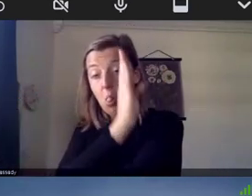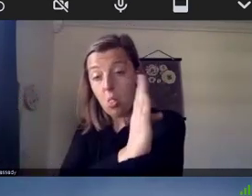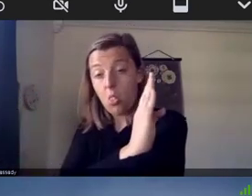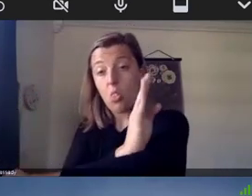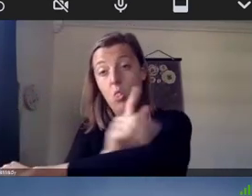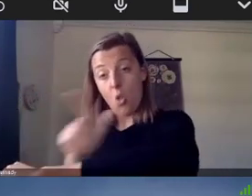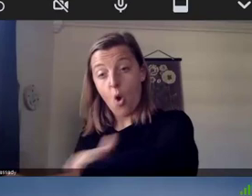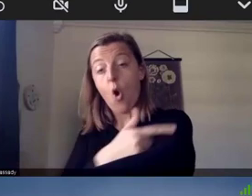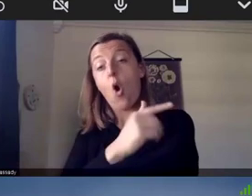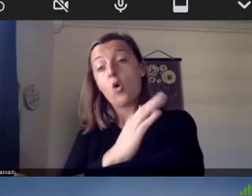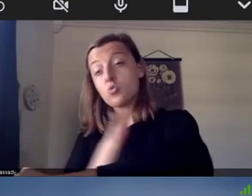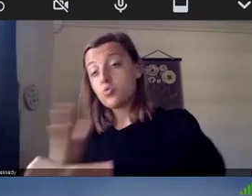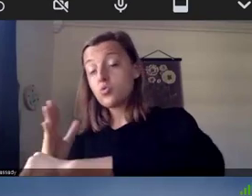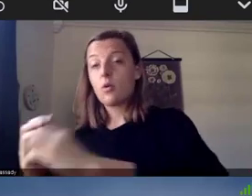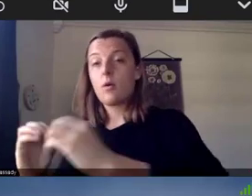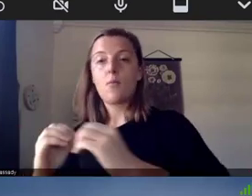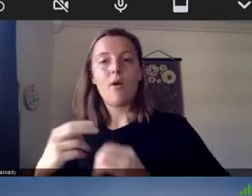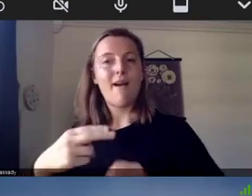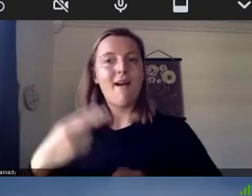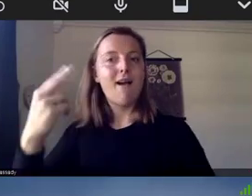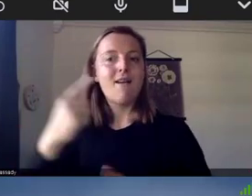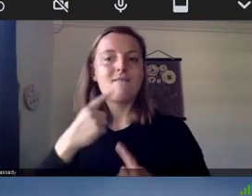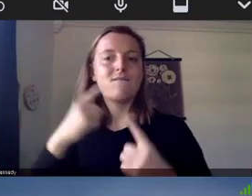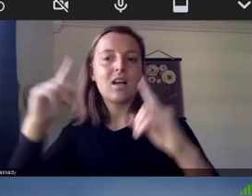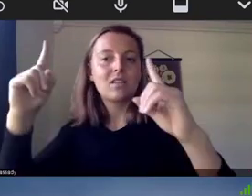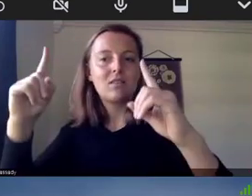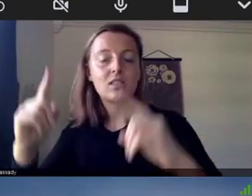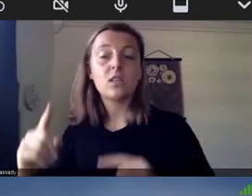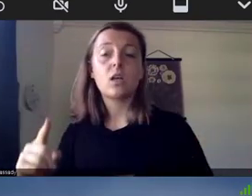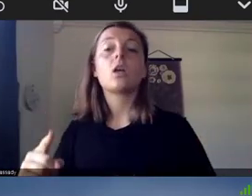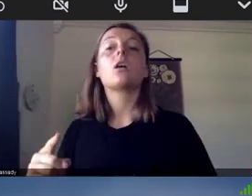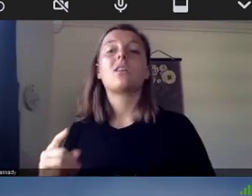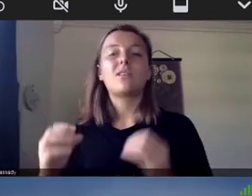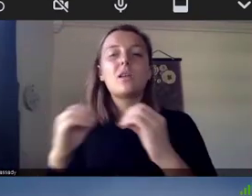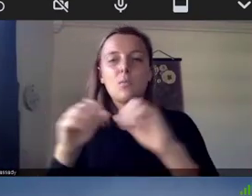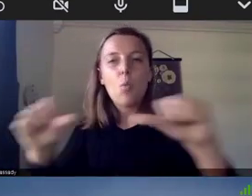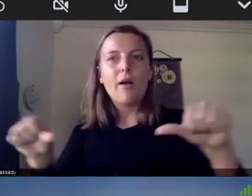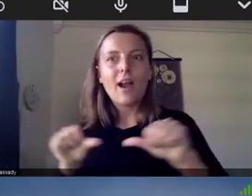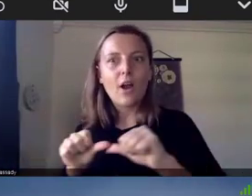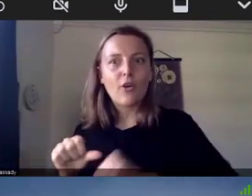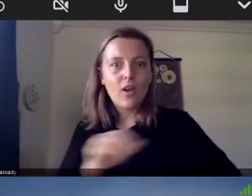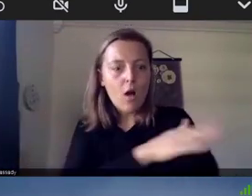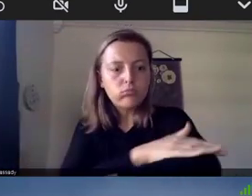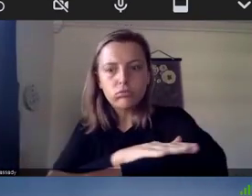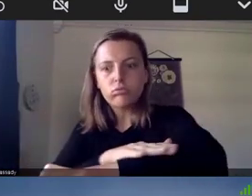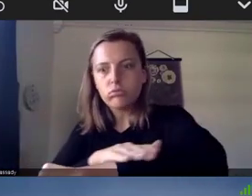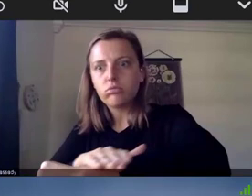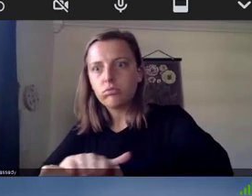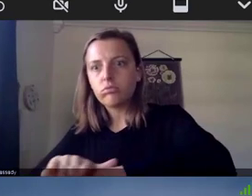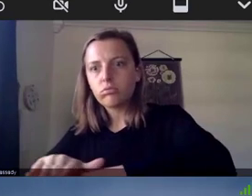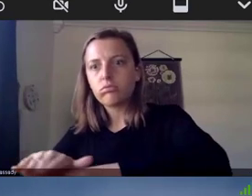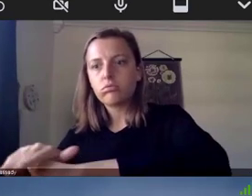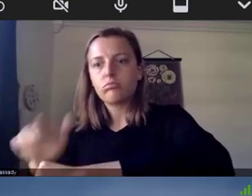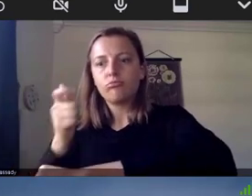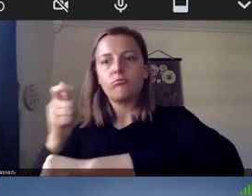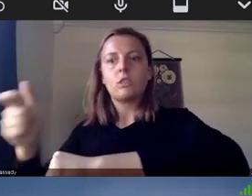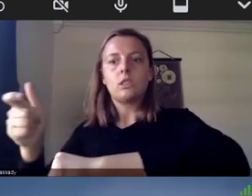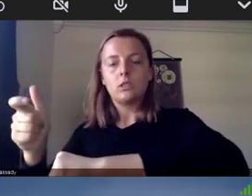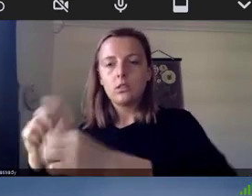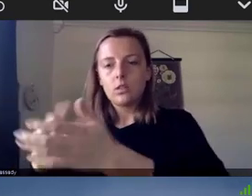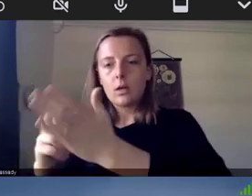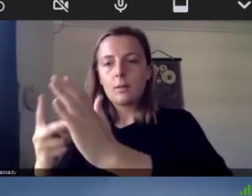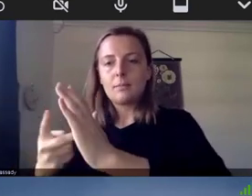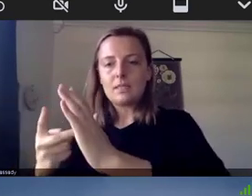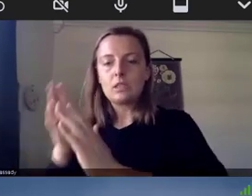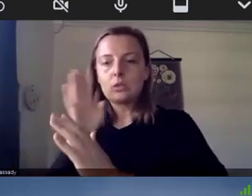each little bit of heat transfer area we're adding decreases the amount of heat that's added in that little